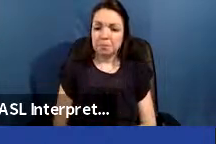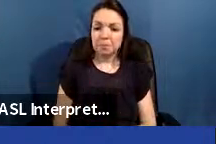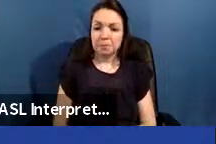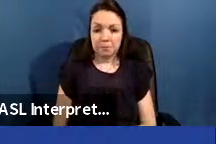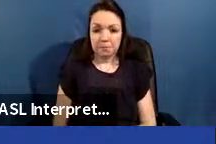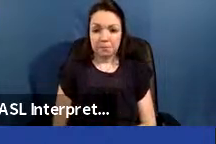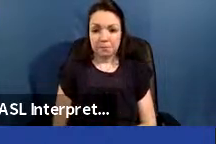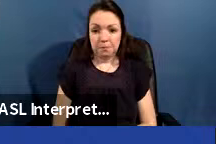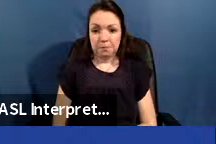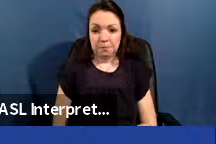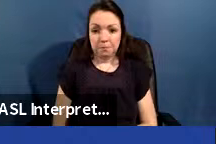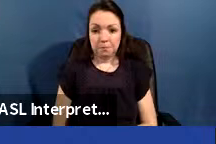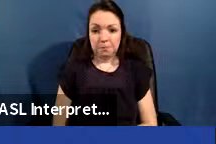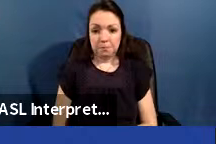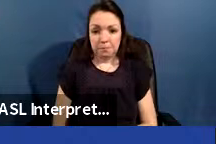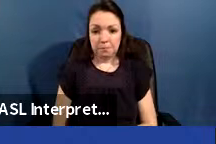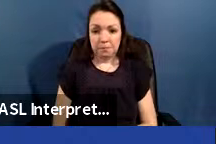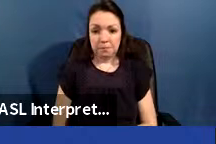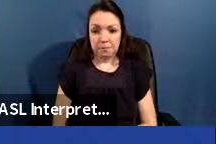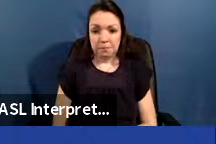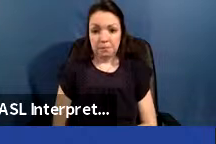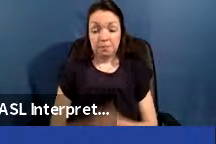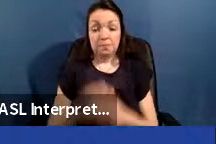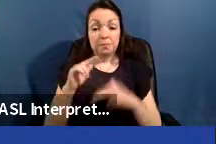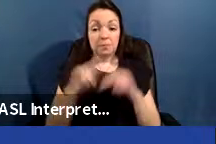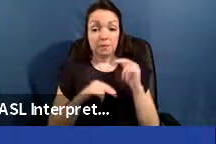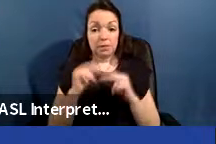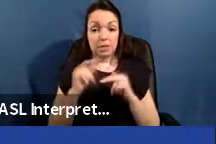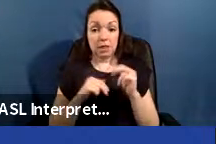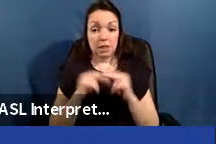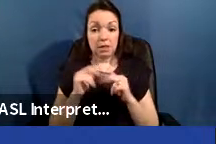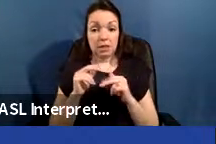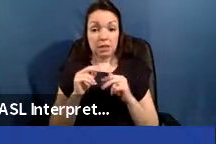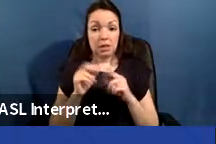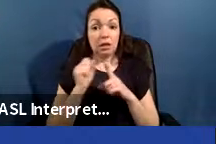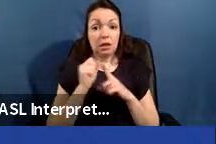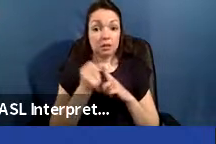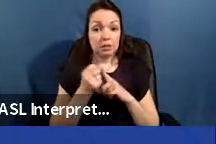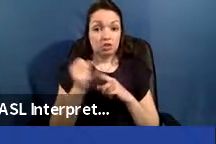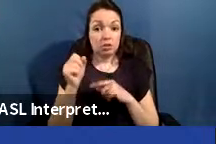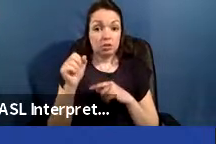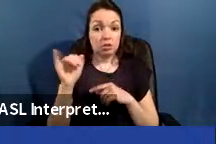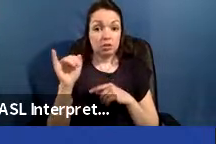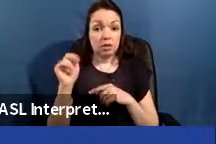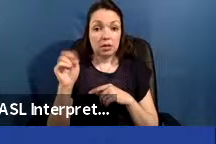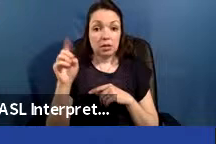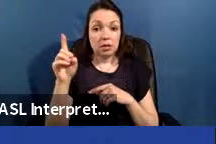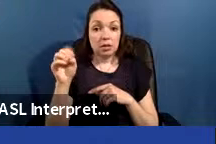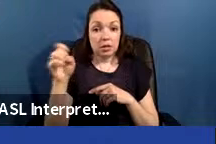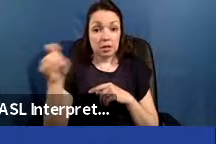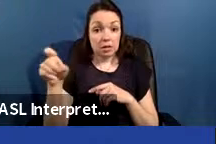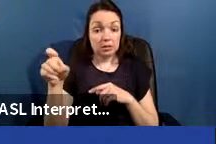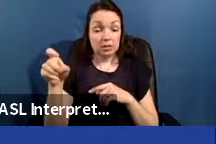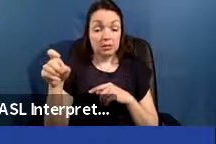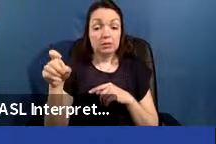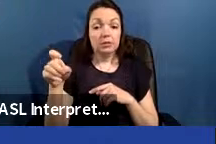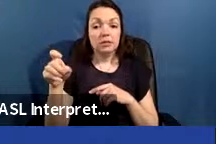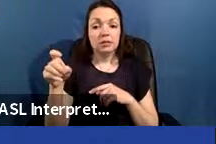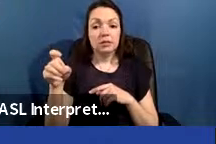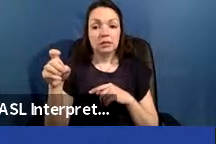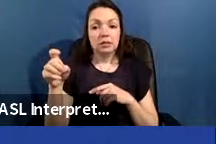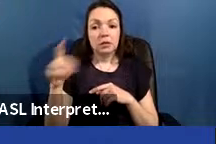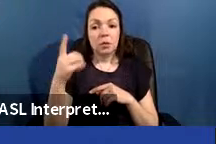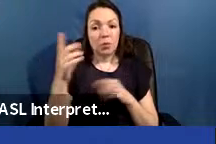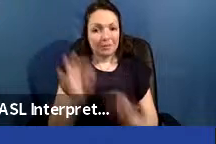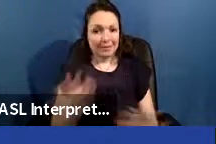So the facility condition index is used, one of the key factors that